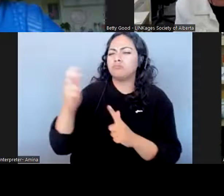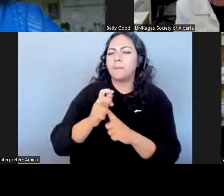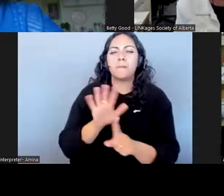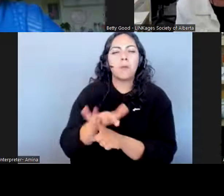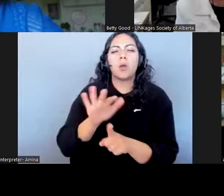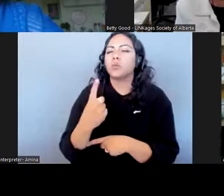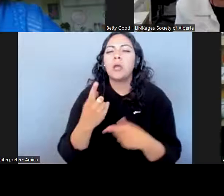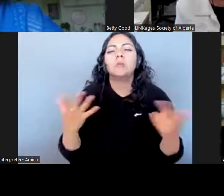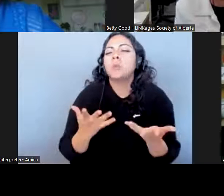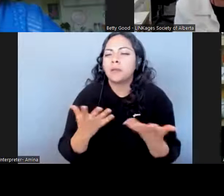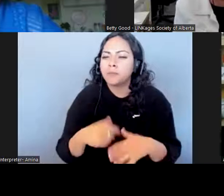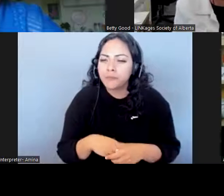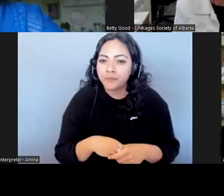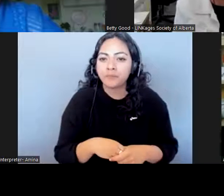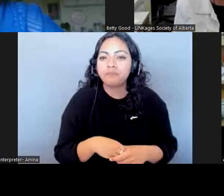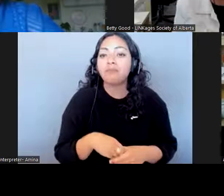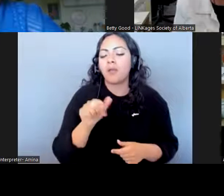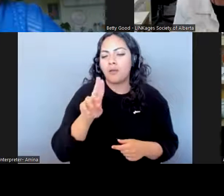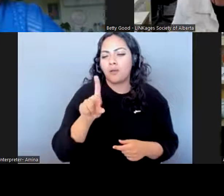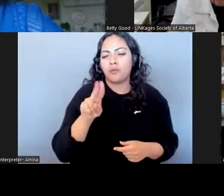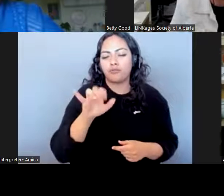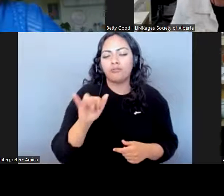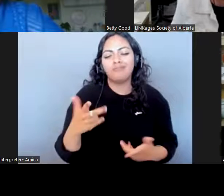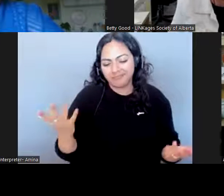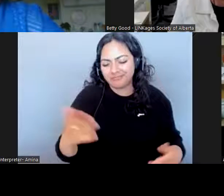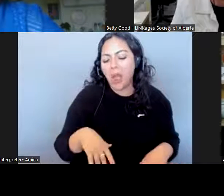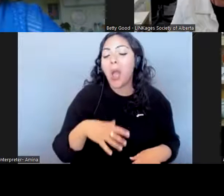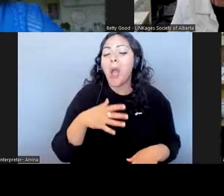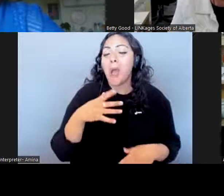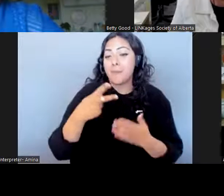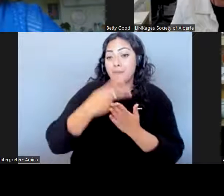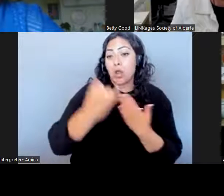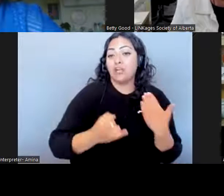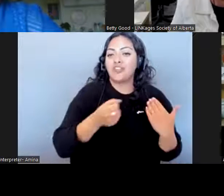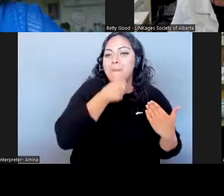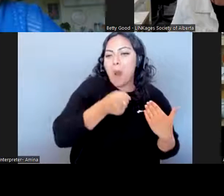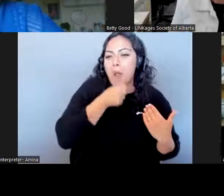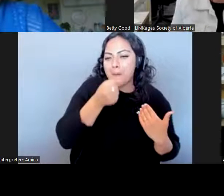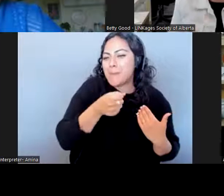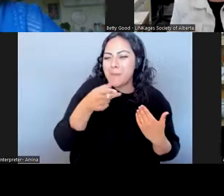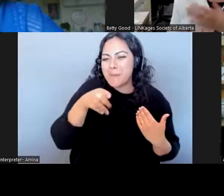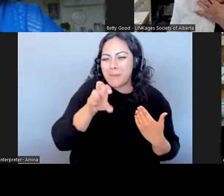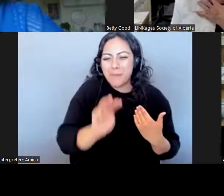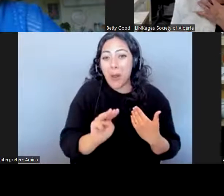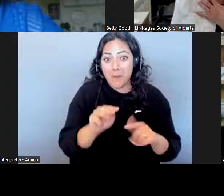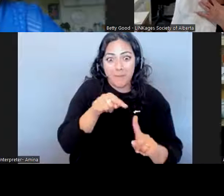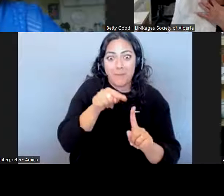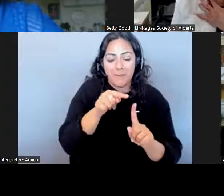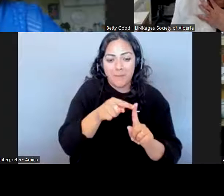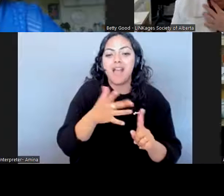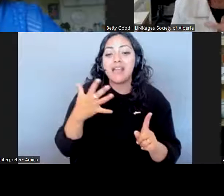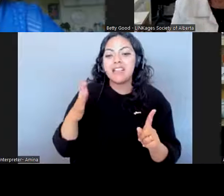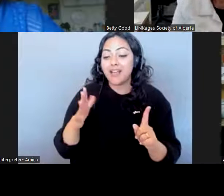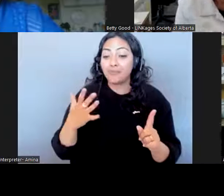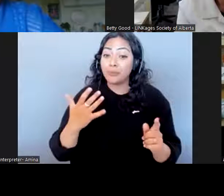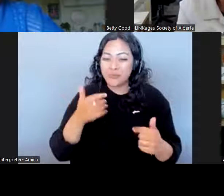two that come to mind. Obviously, Project Prom being one, because we had the seniors dress up as well. So that was really cool. And